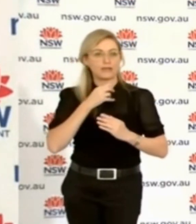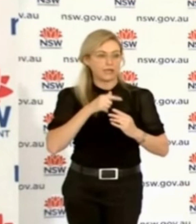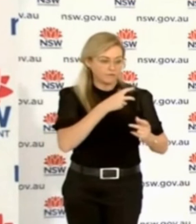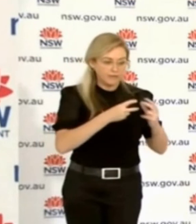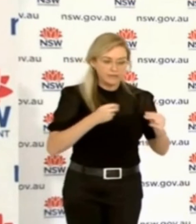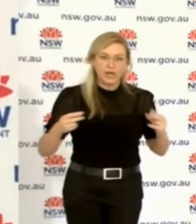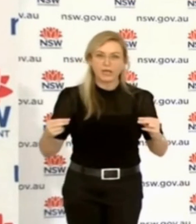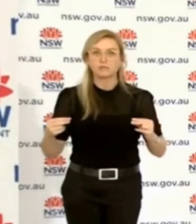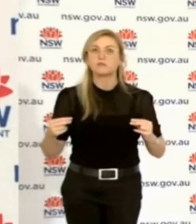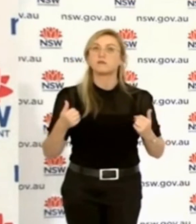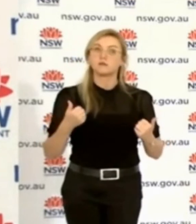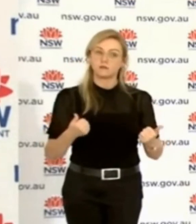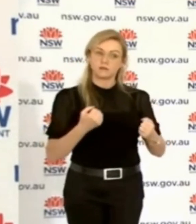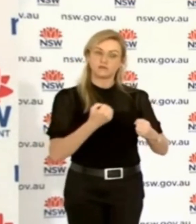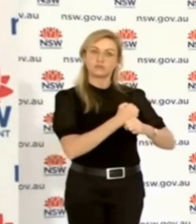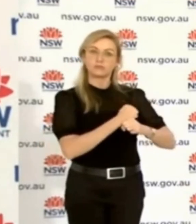back to